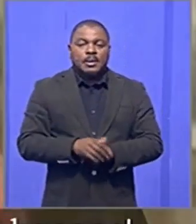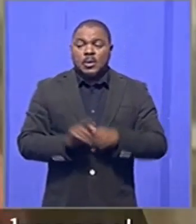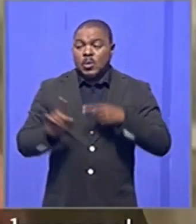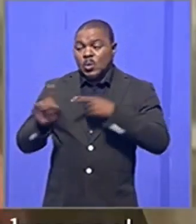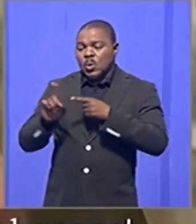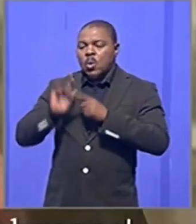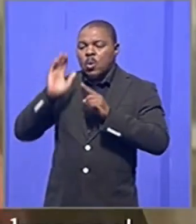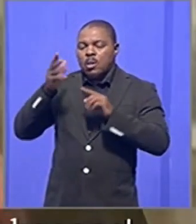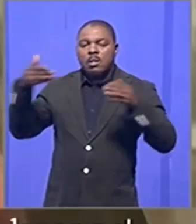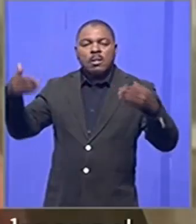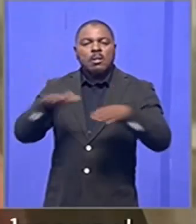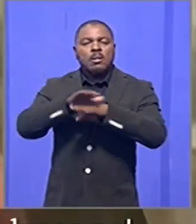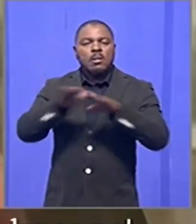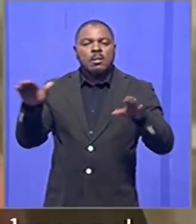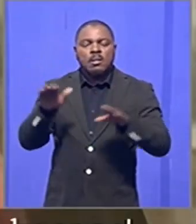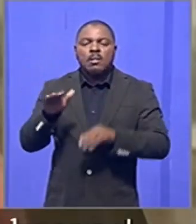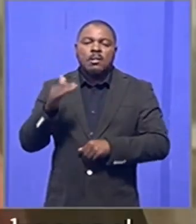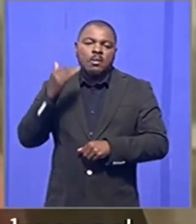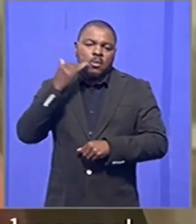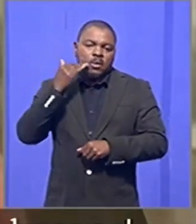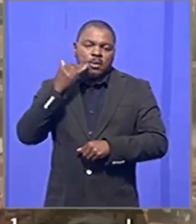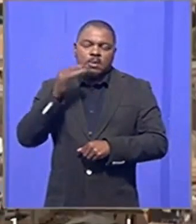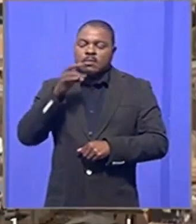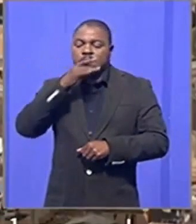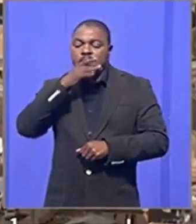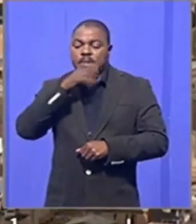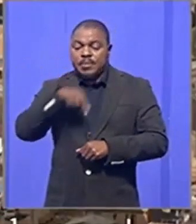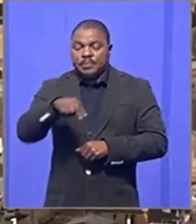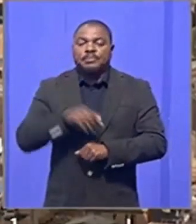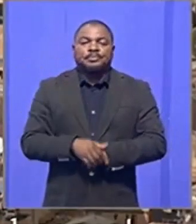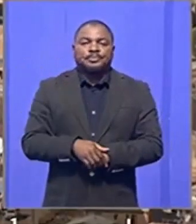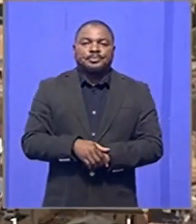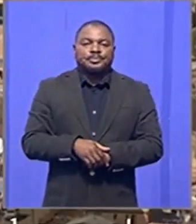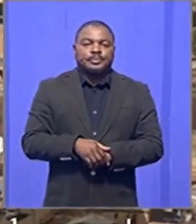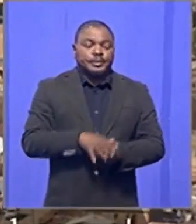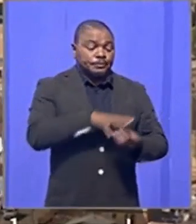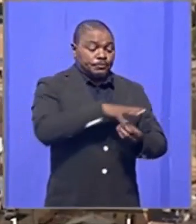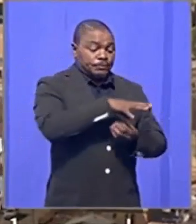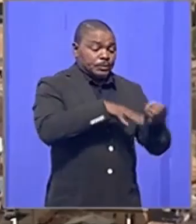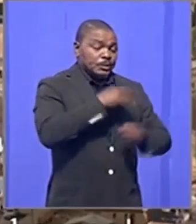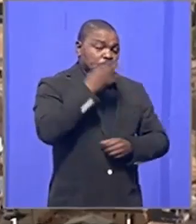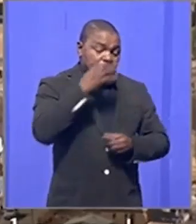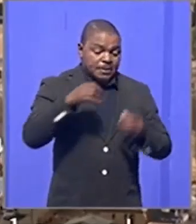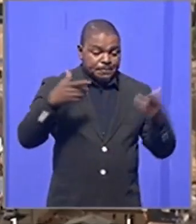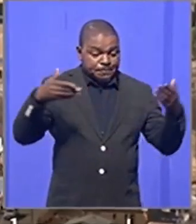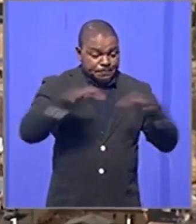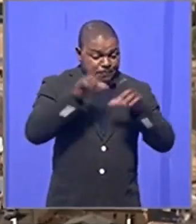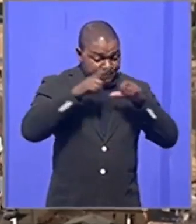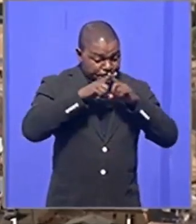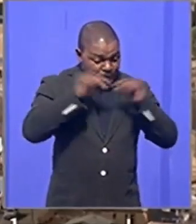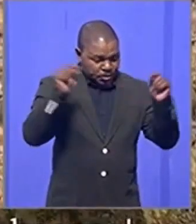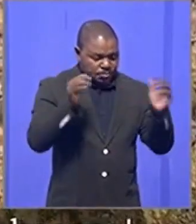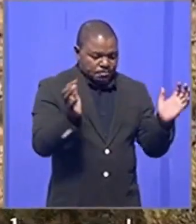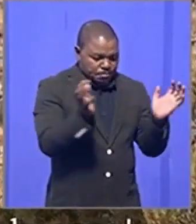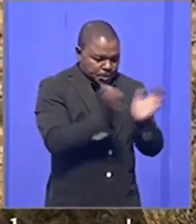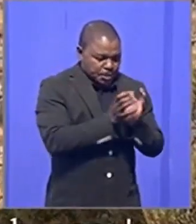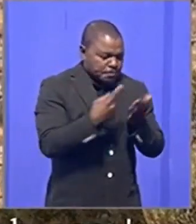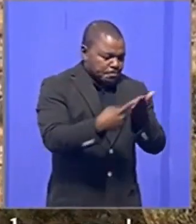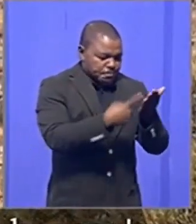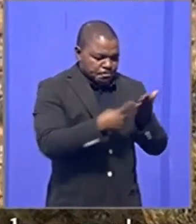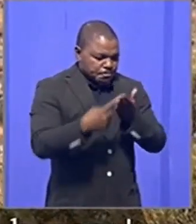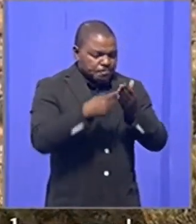tlo phomotswa borokong ba hae ba o qetela ka Moqebelo. Lelapa le re ka morao ho moo le tla kopana ho buisana